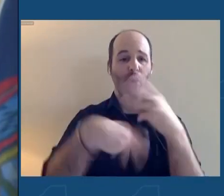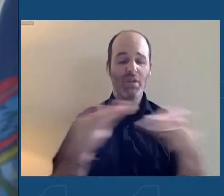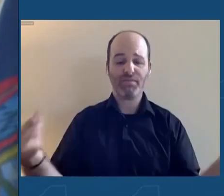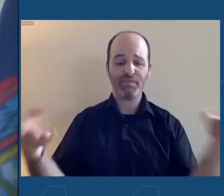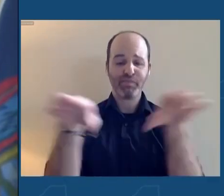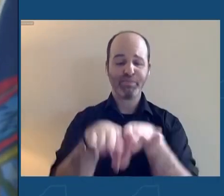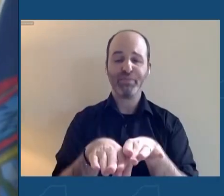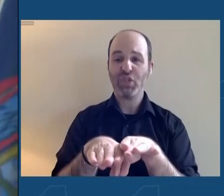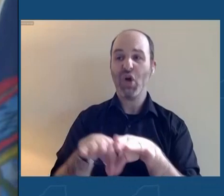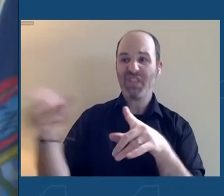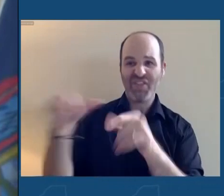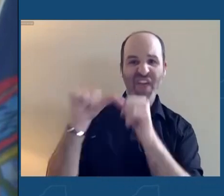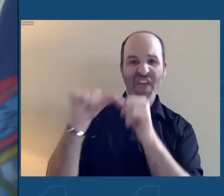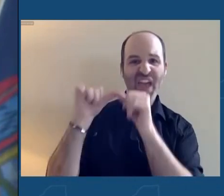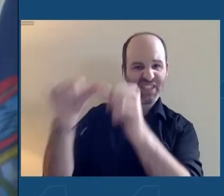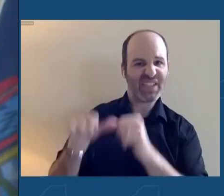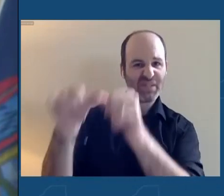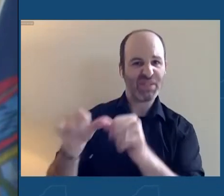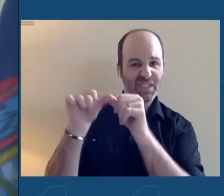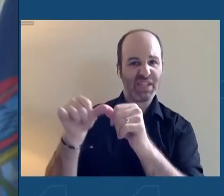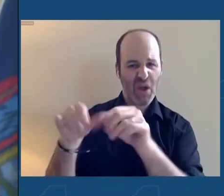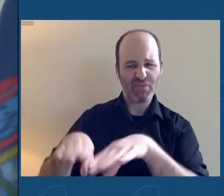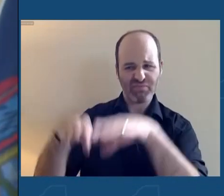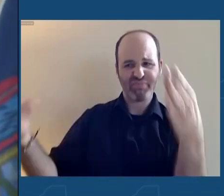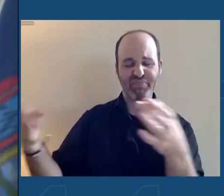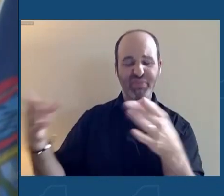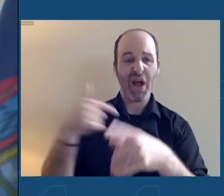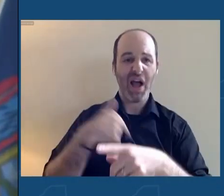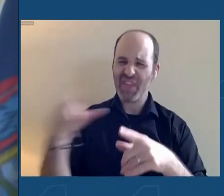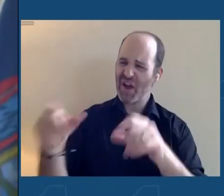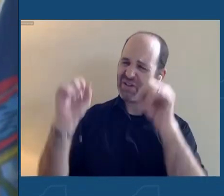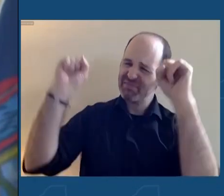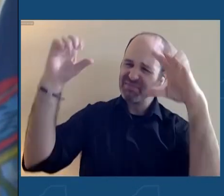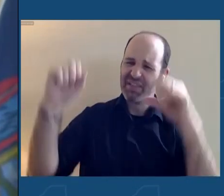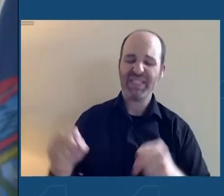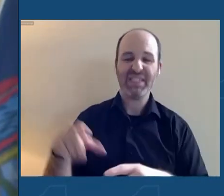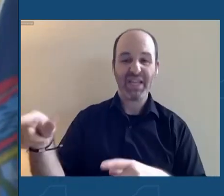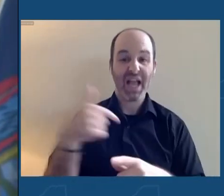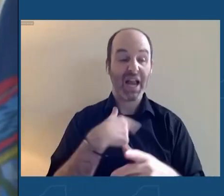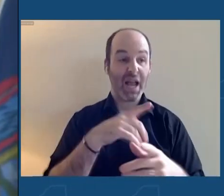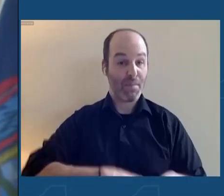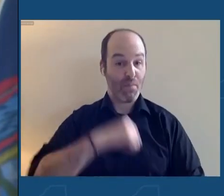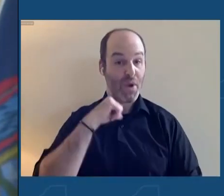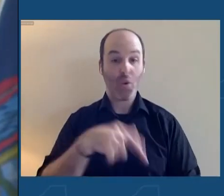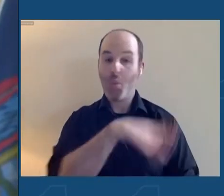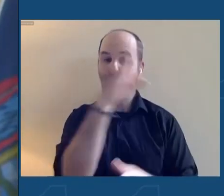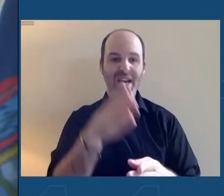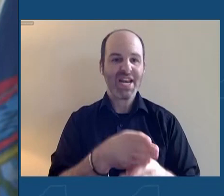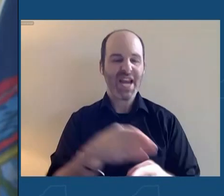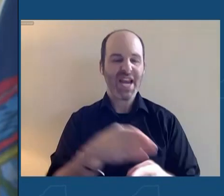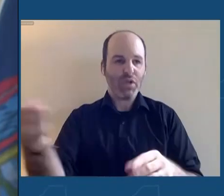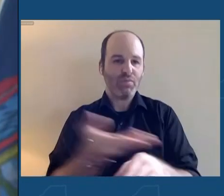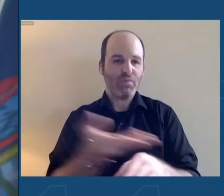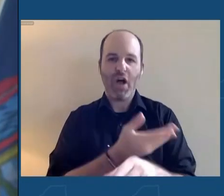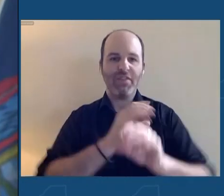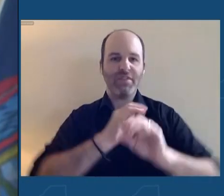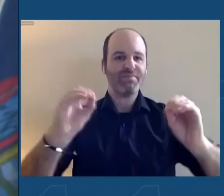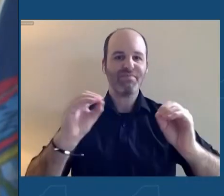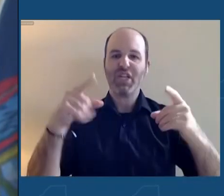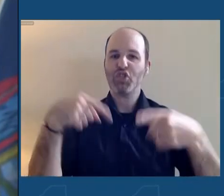are extraordinary. And I'm proud that with the support of our board, we never laid off anyone during that process. They